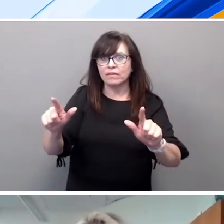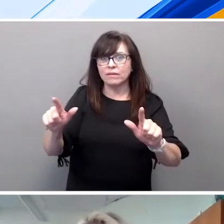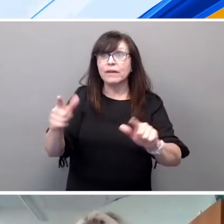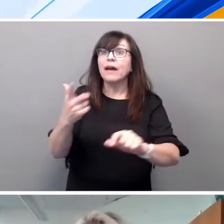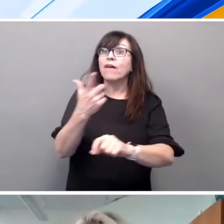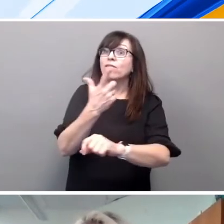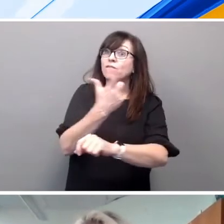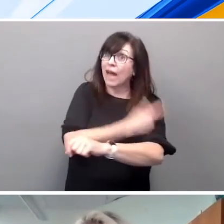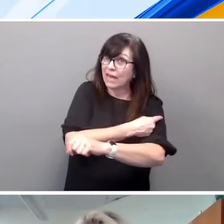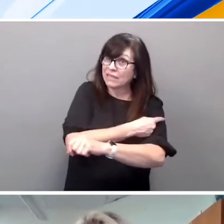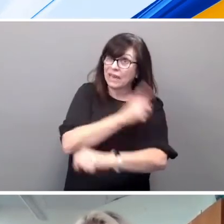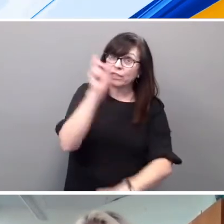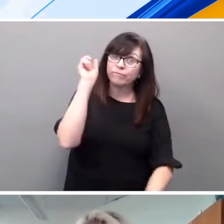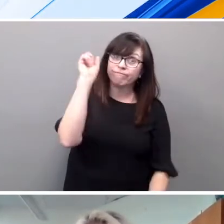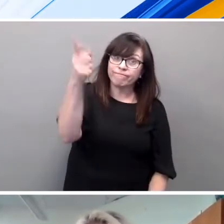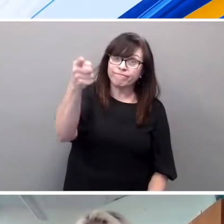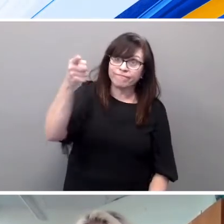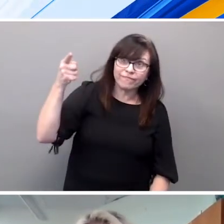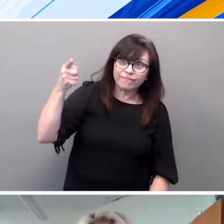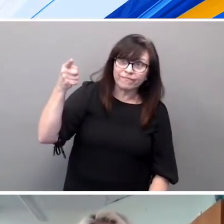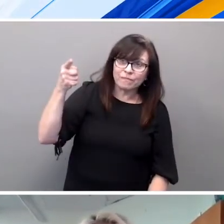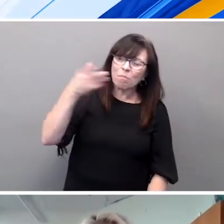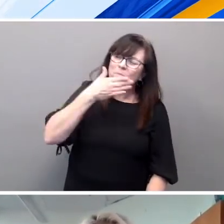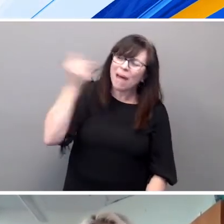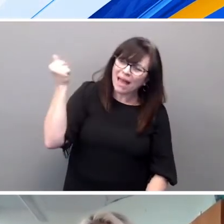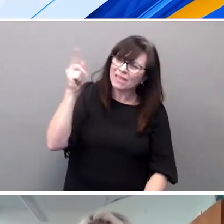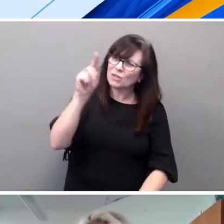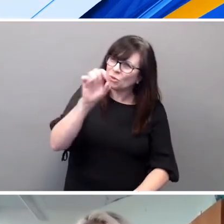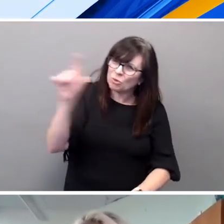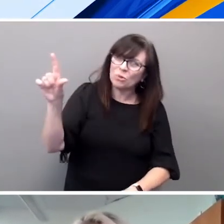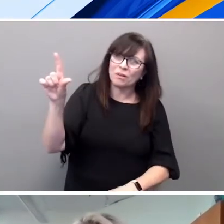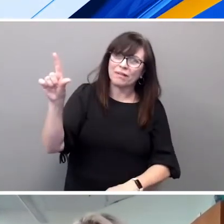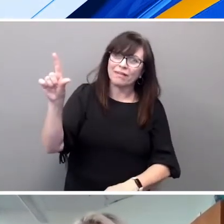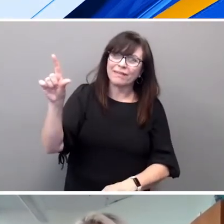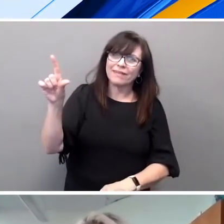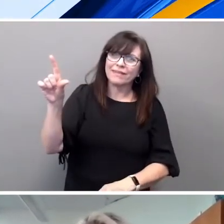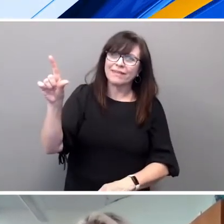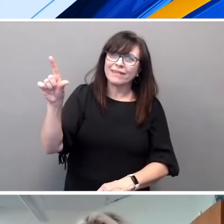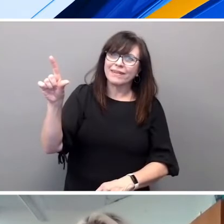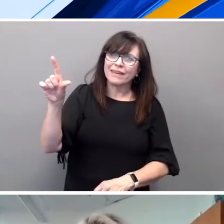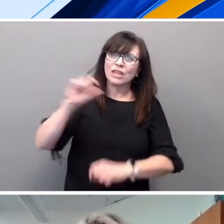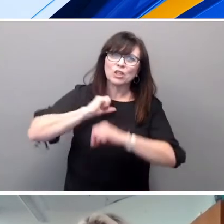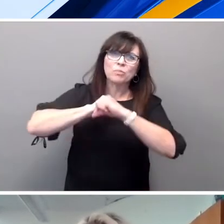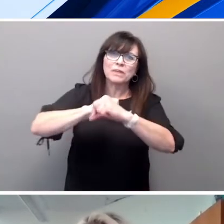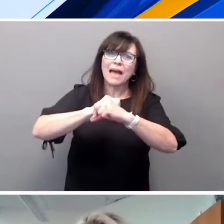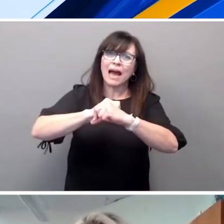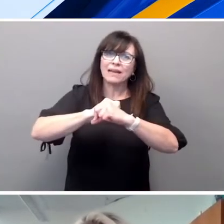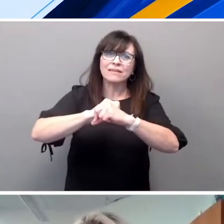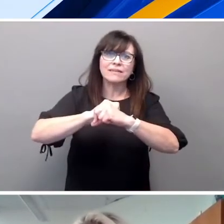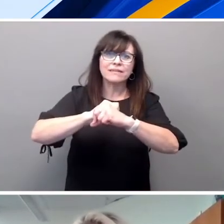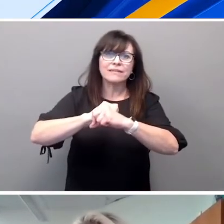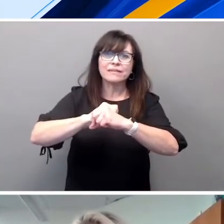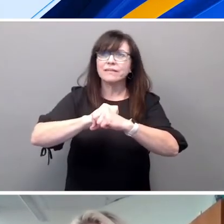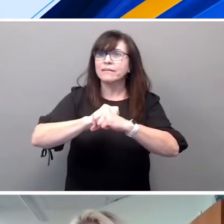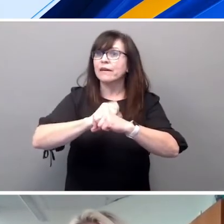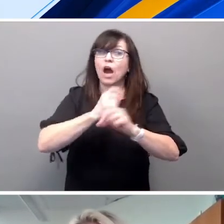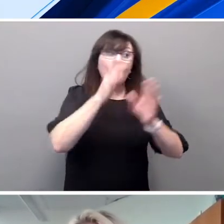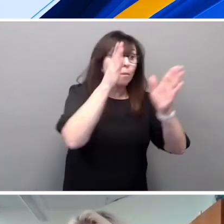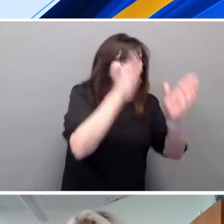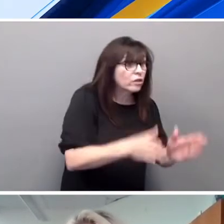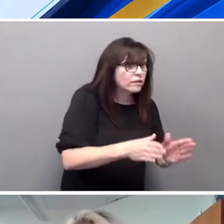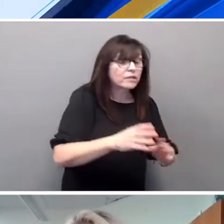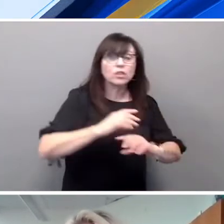vaccination remains our best tool to protect an individual, to